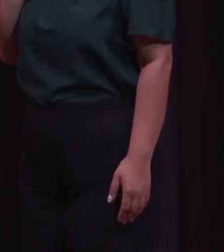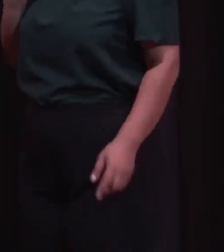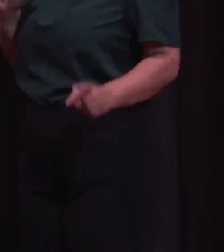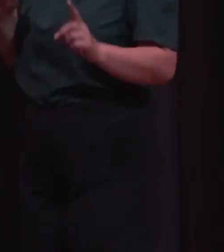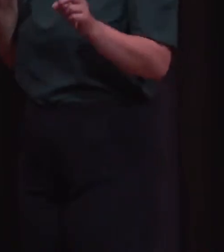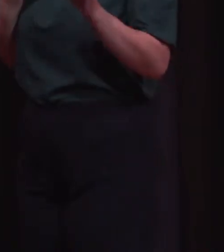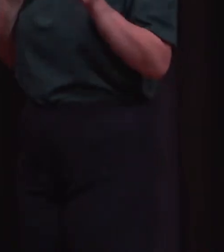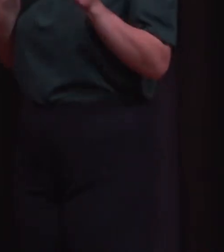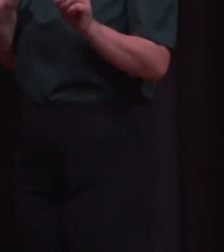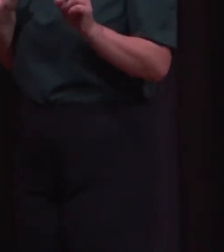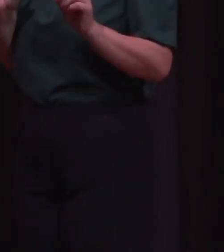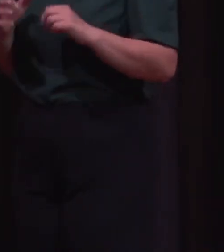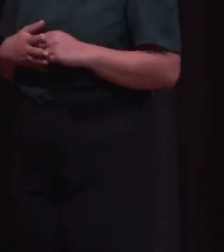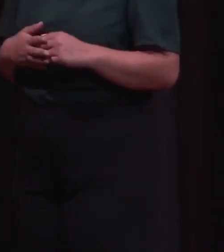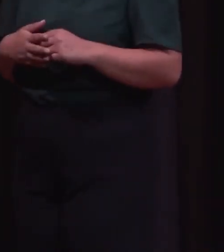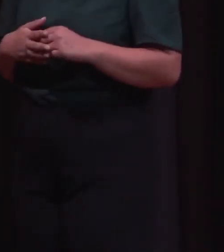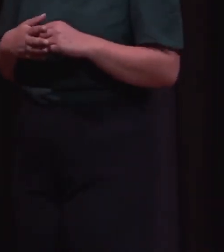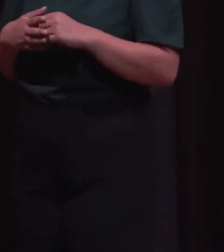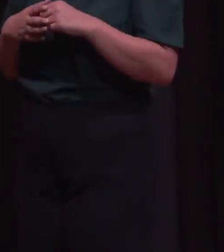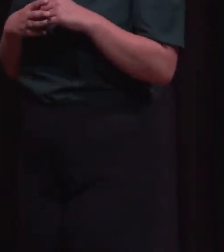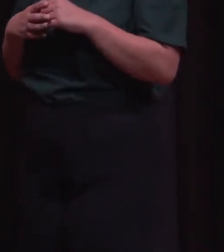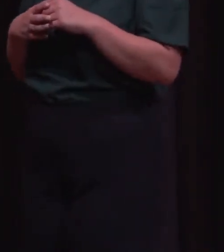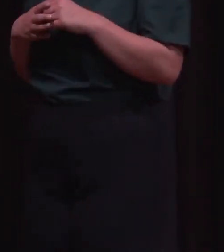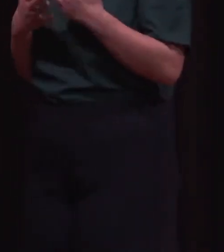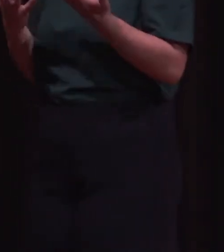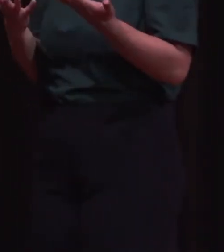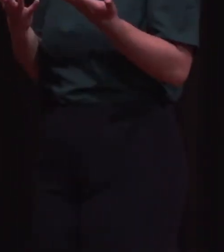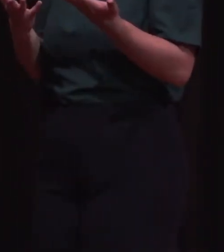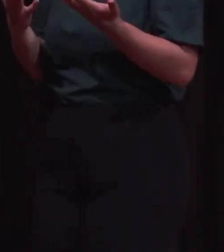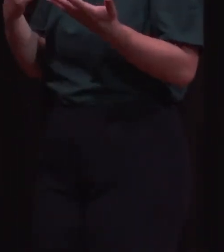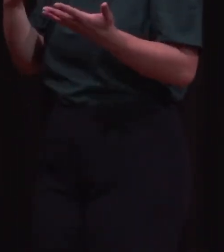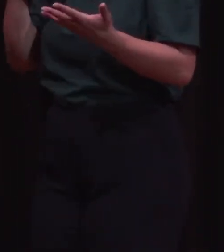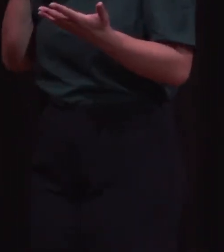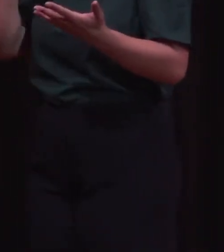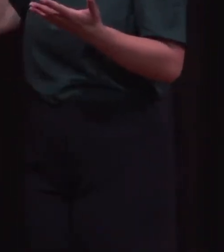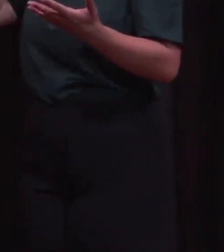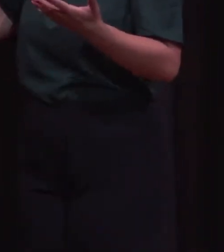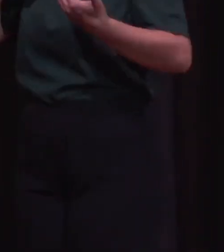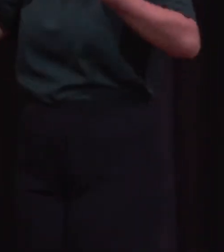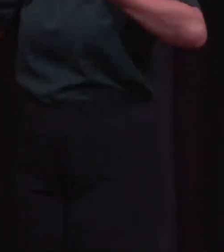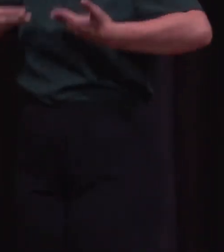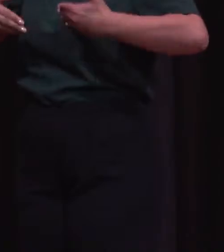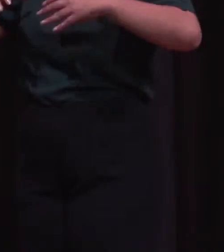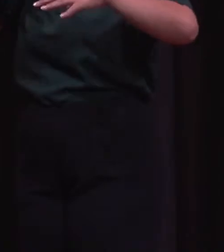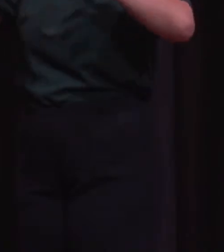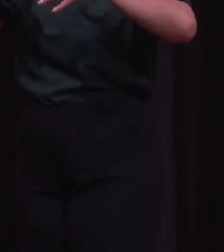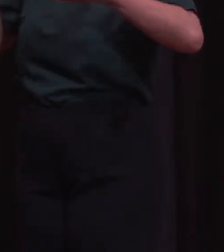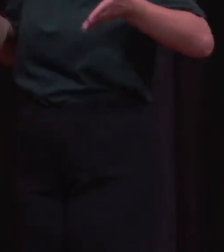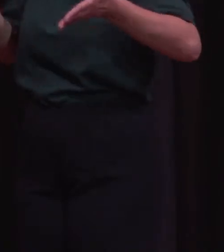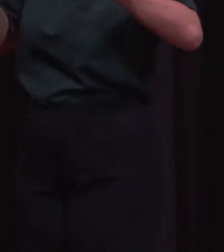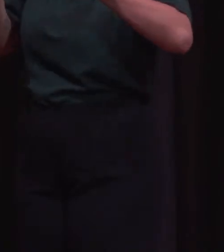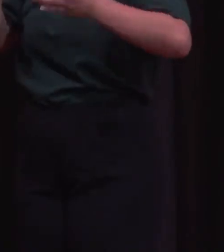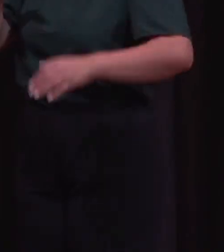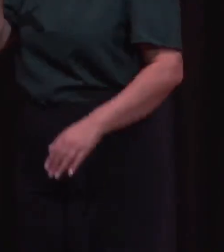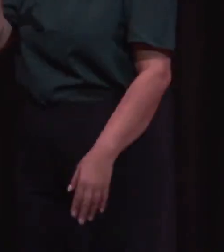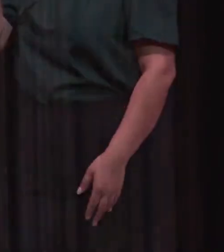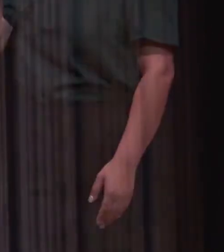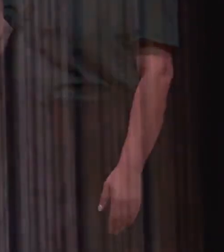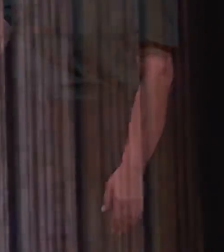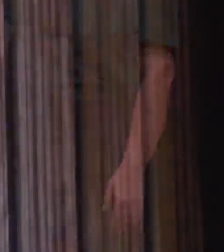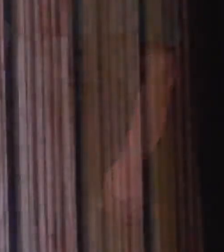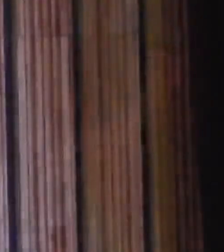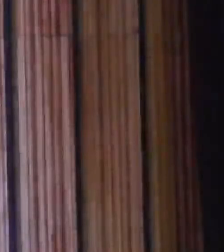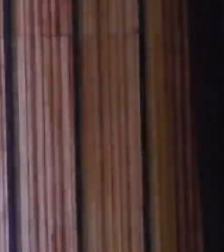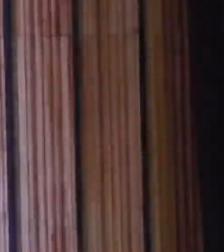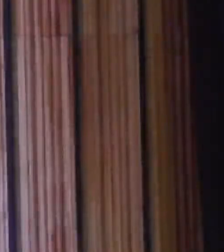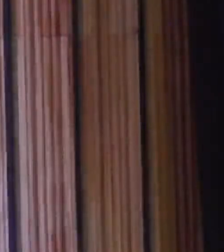I'm not an activist as such, but I'll give credit to people who are out there who are struggling and